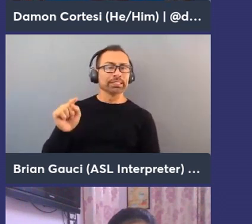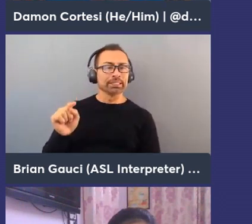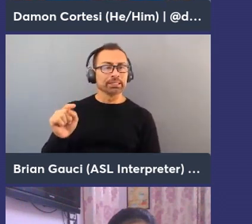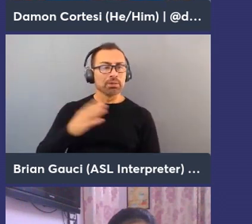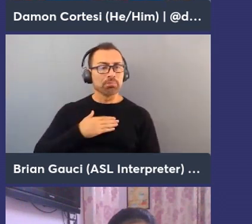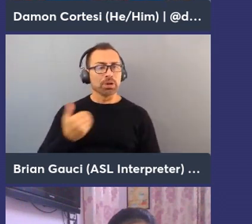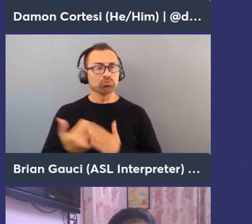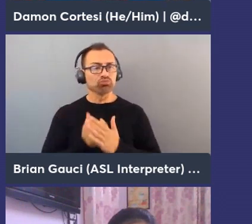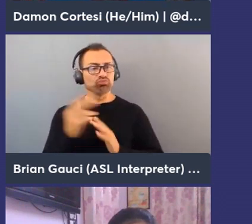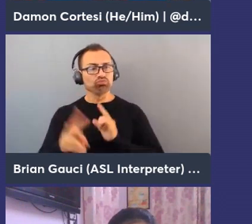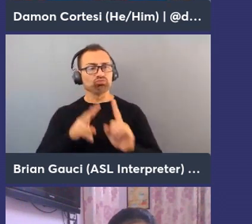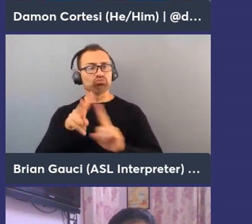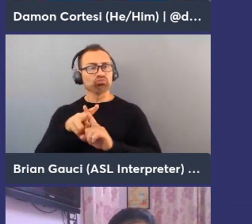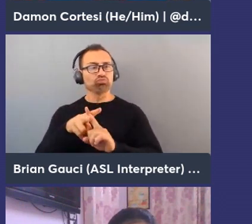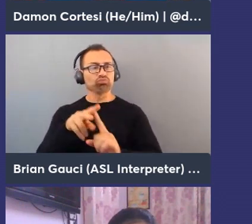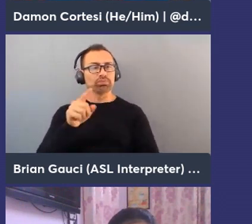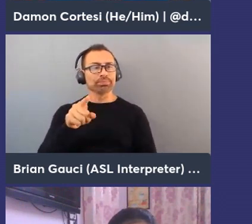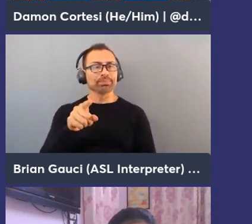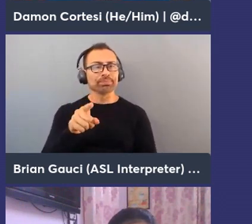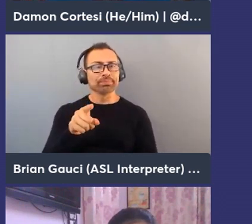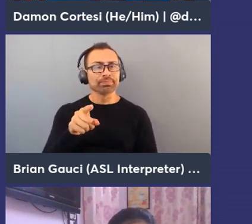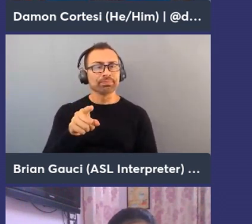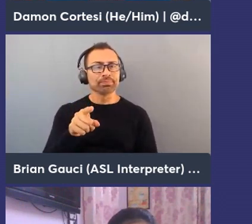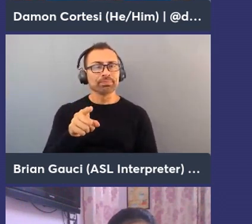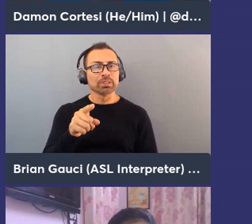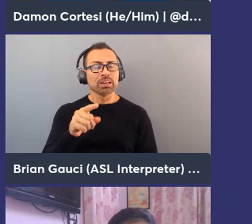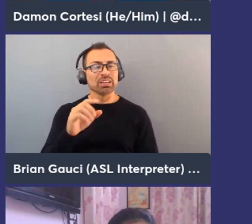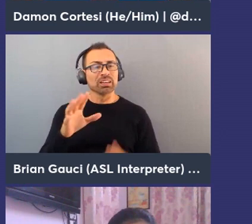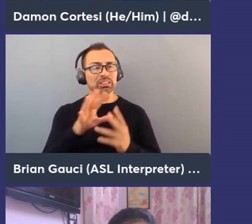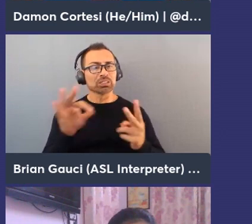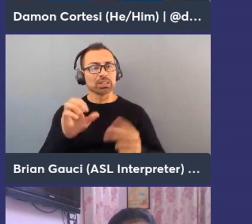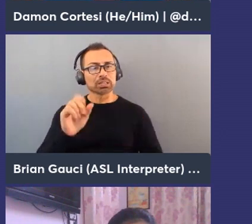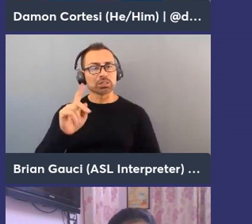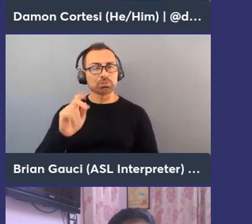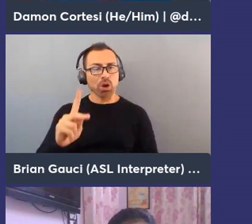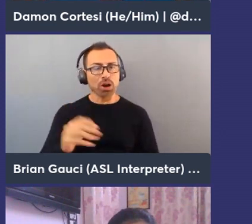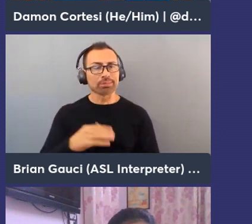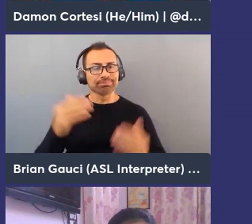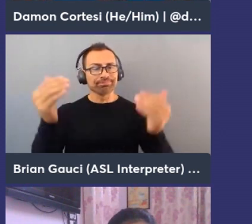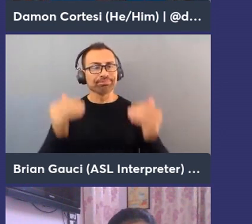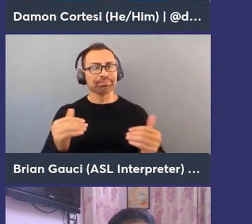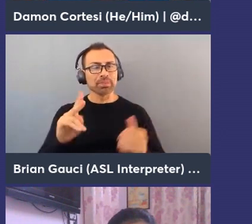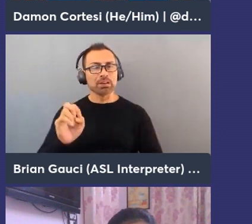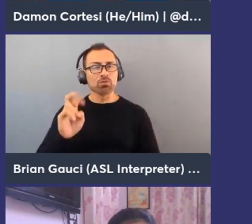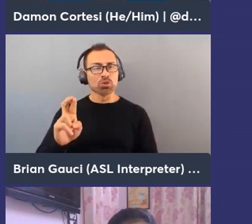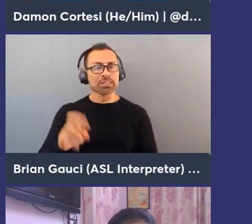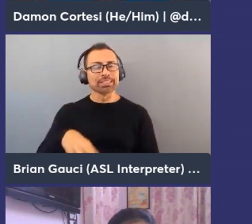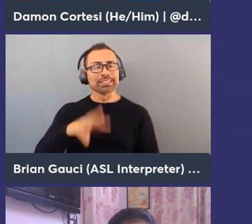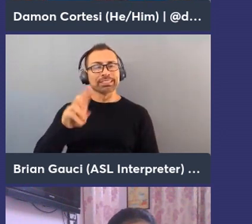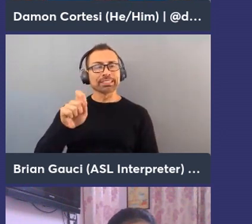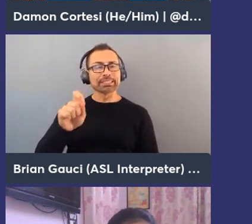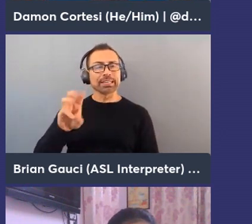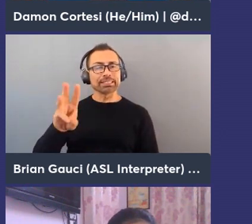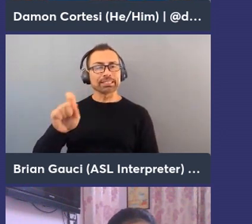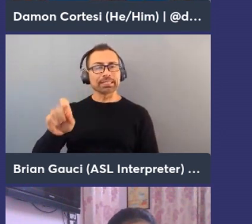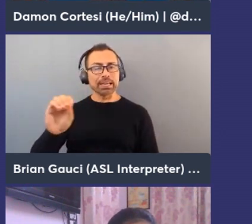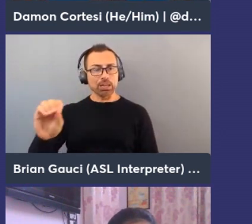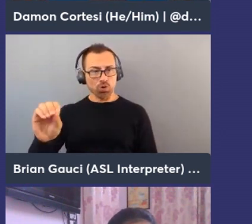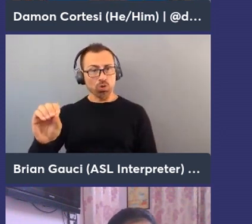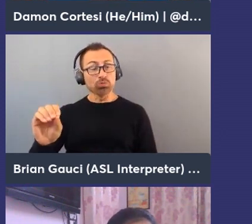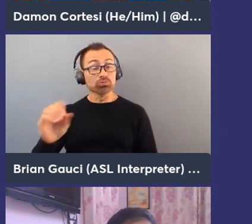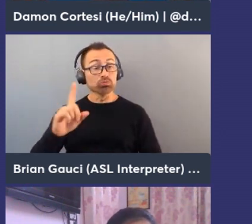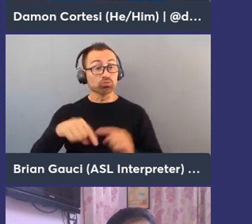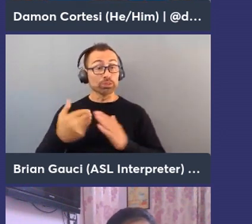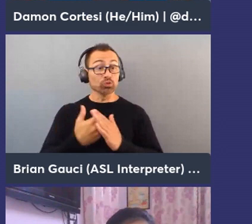app. I select Spark, my version of EMR. We're starting with 6.6.0. As we release new versions of EMR, they'll of course show up